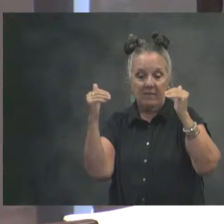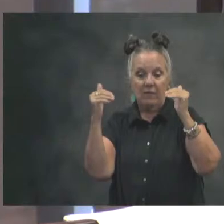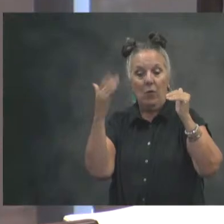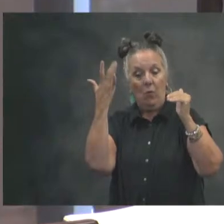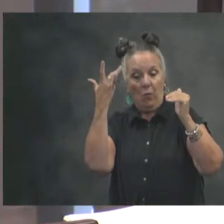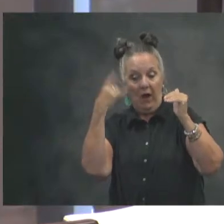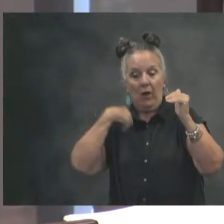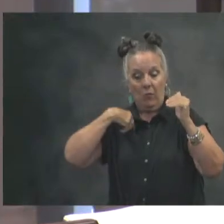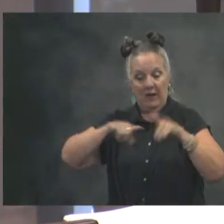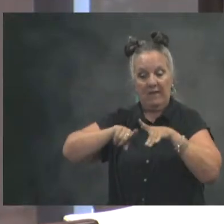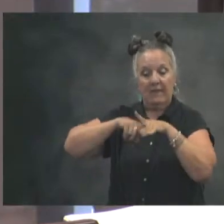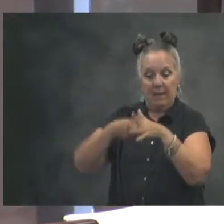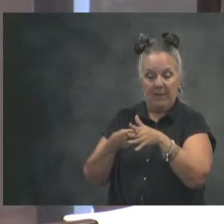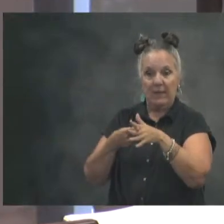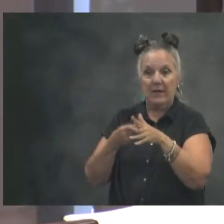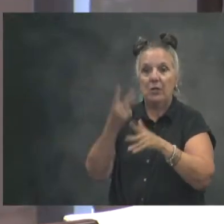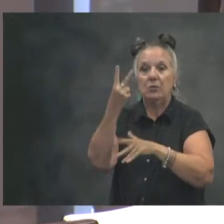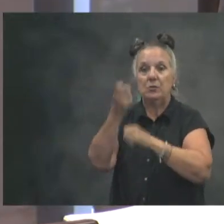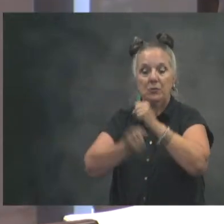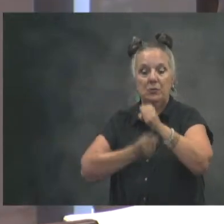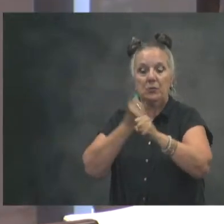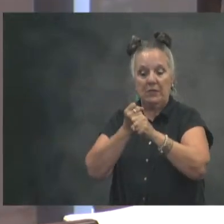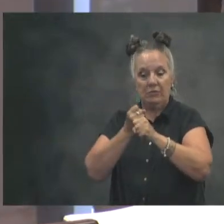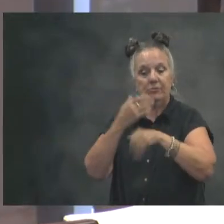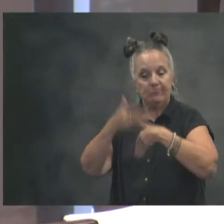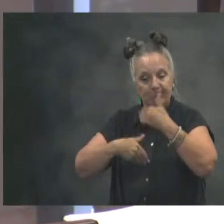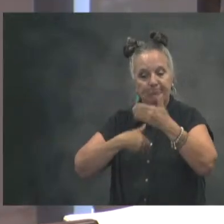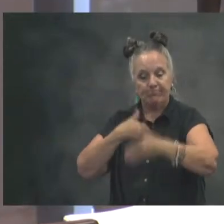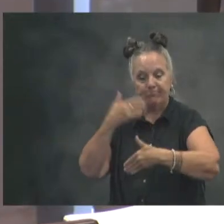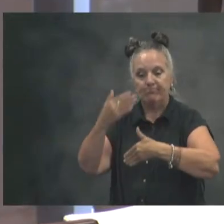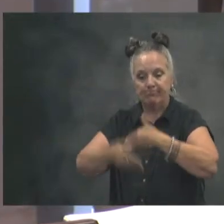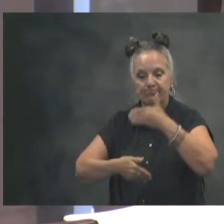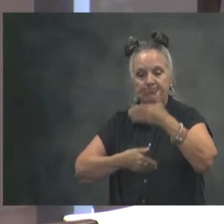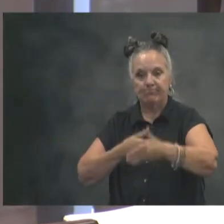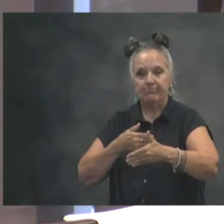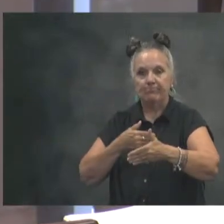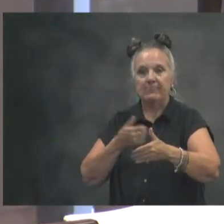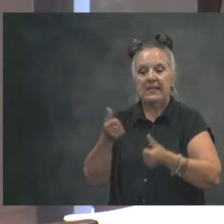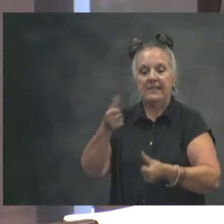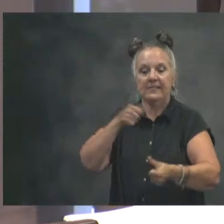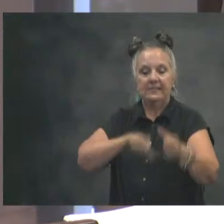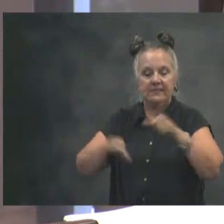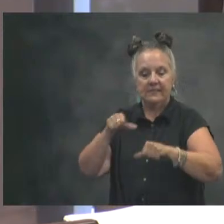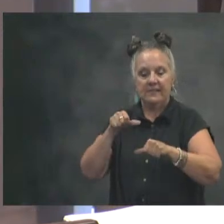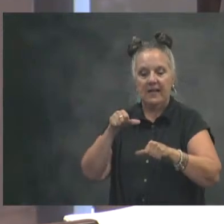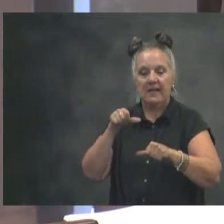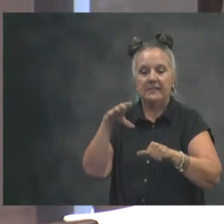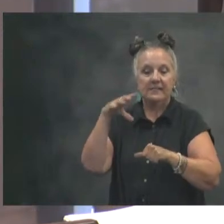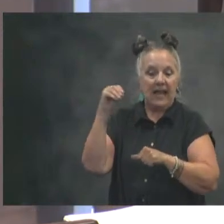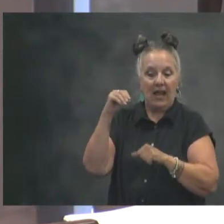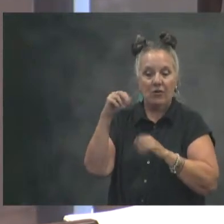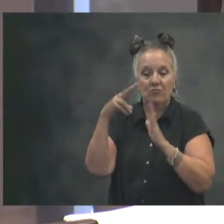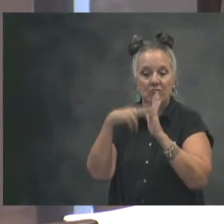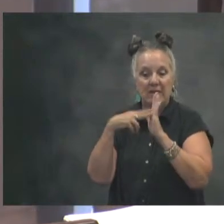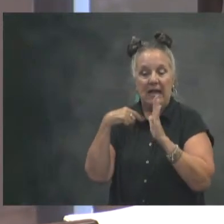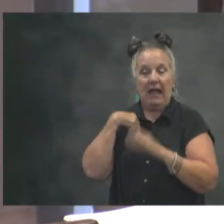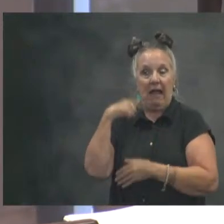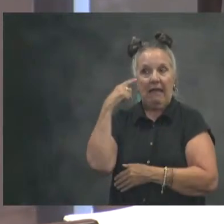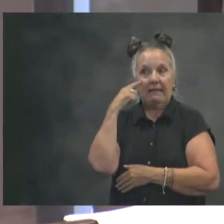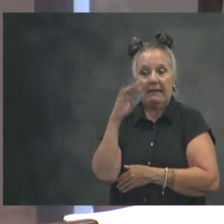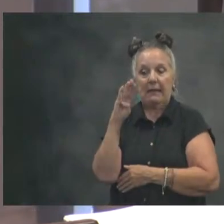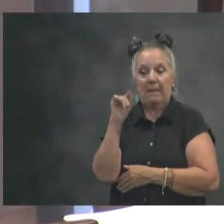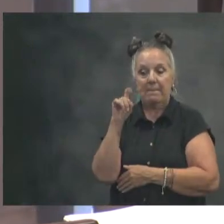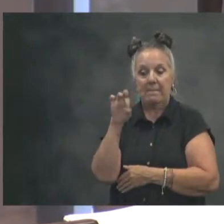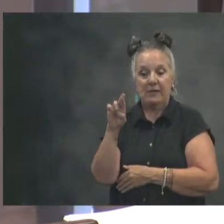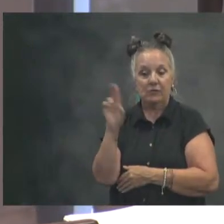implemented now 2 years going the science of reading, and I believe Bester may have been the